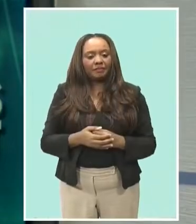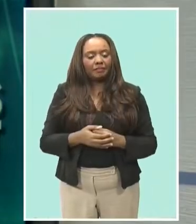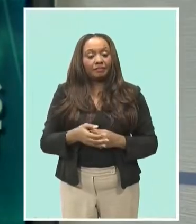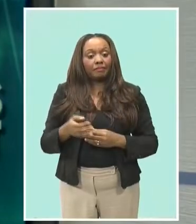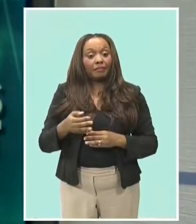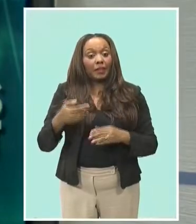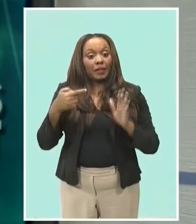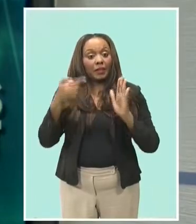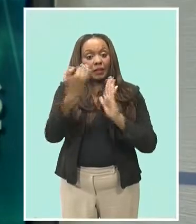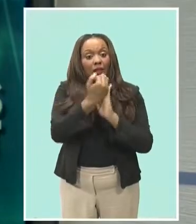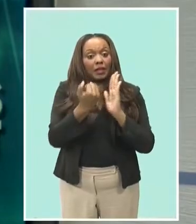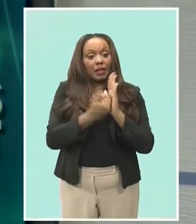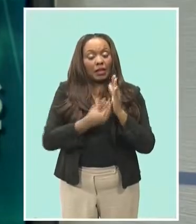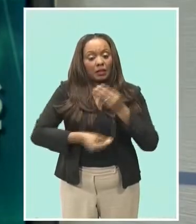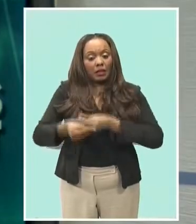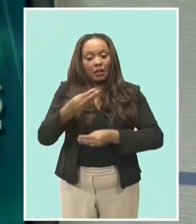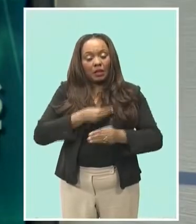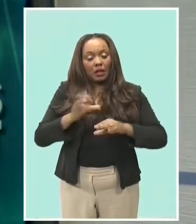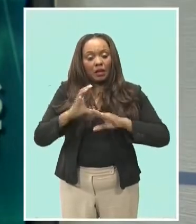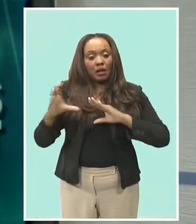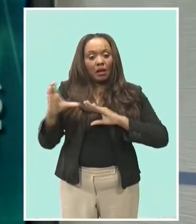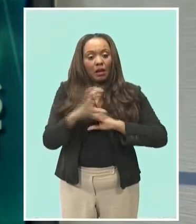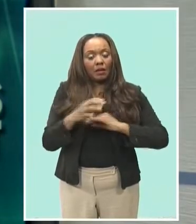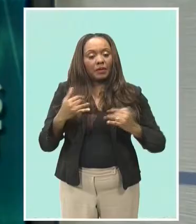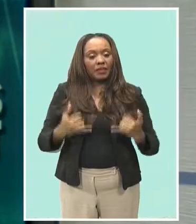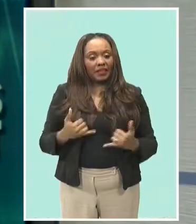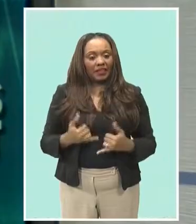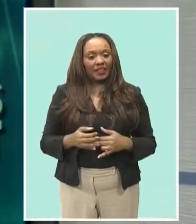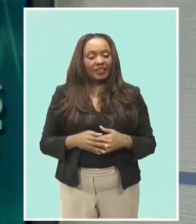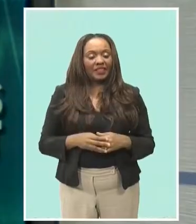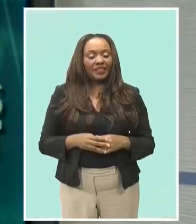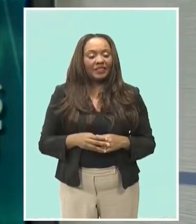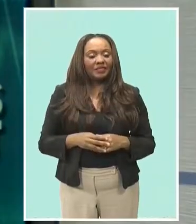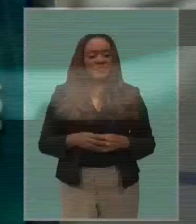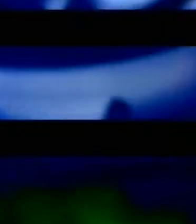stocks traded on selected exchanges across our region.